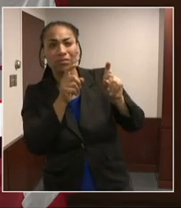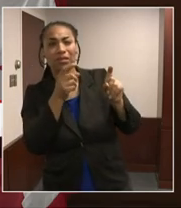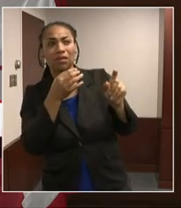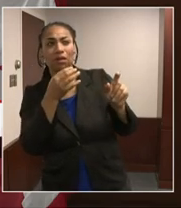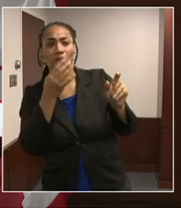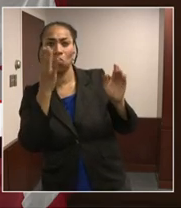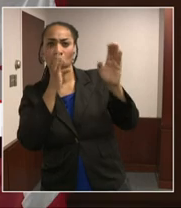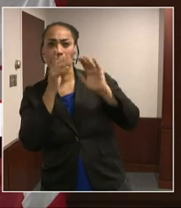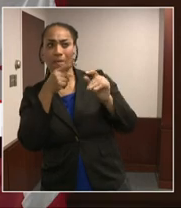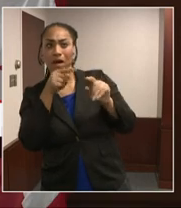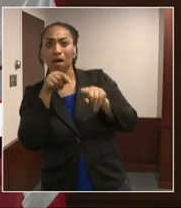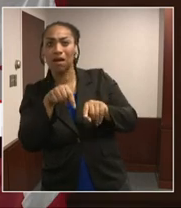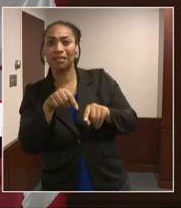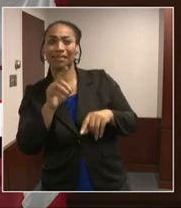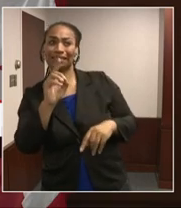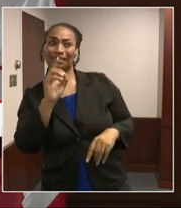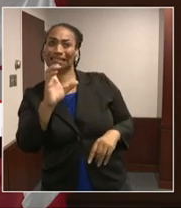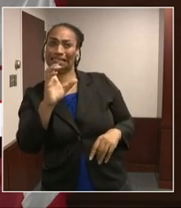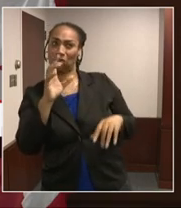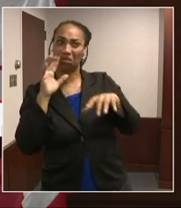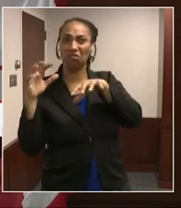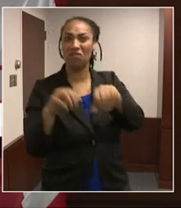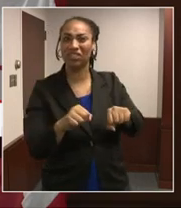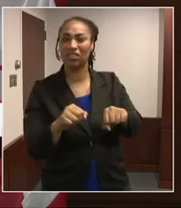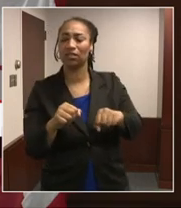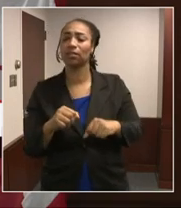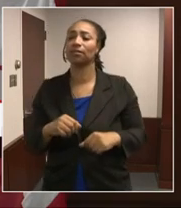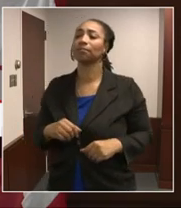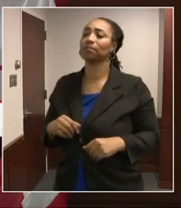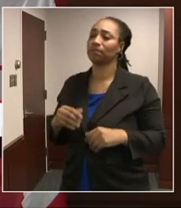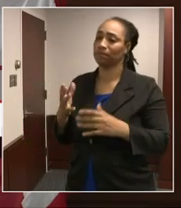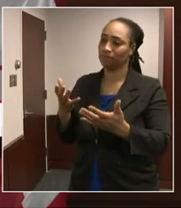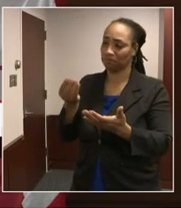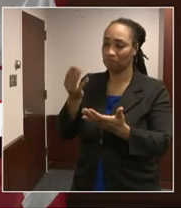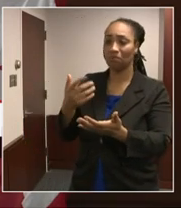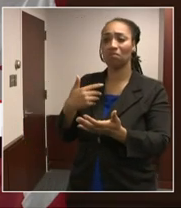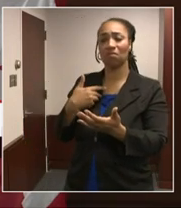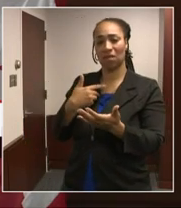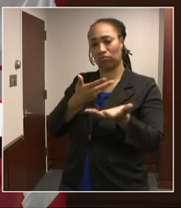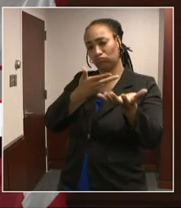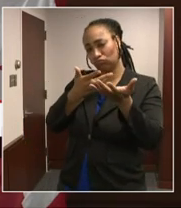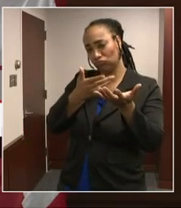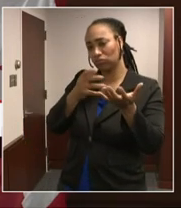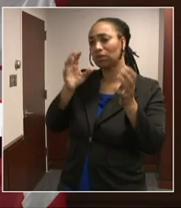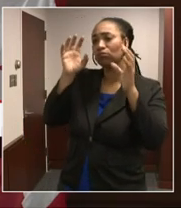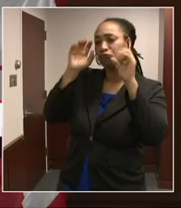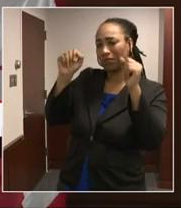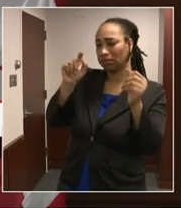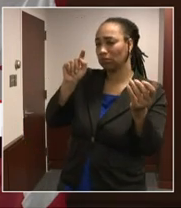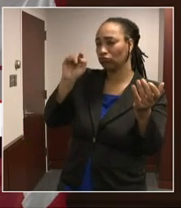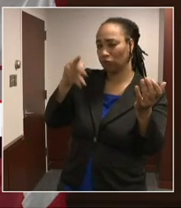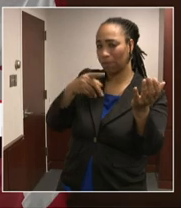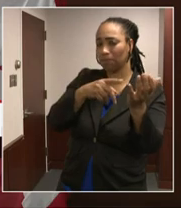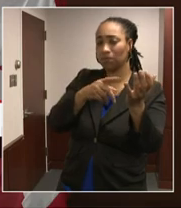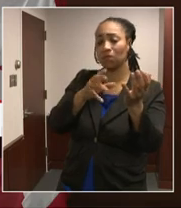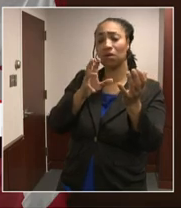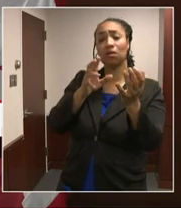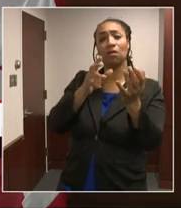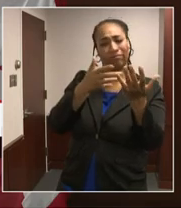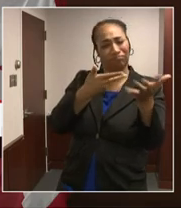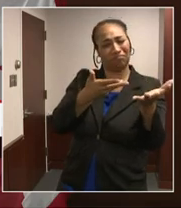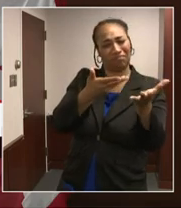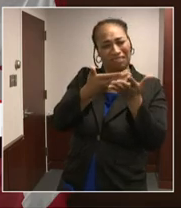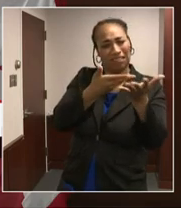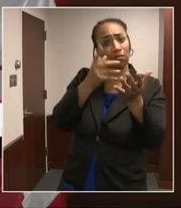to the president, and then while I won't talk about everything in specificity, I expressed to the